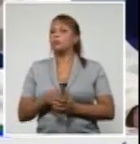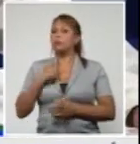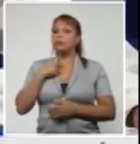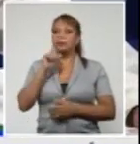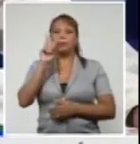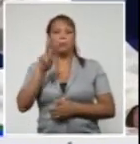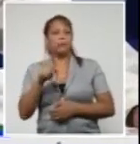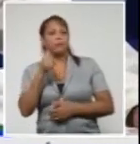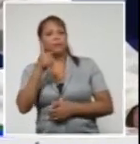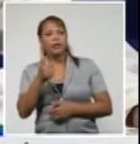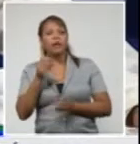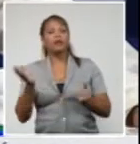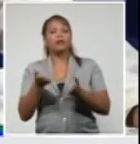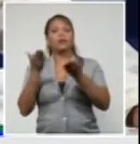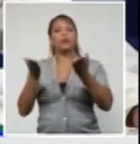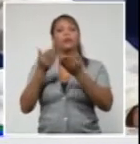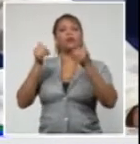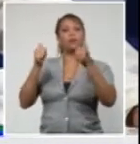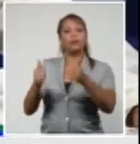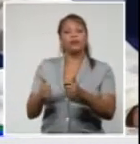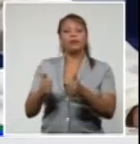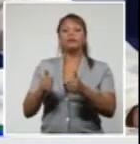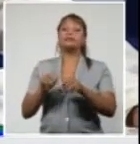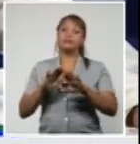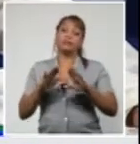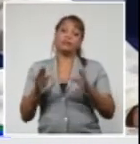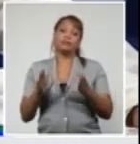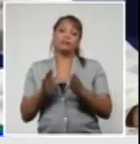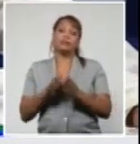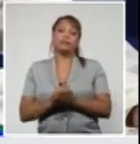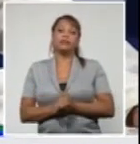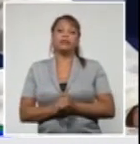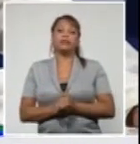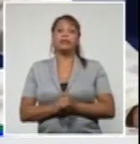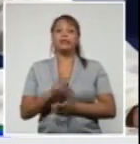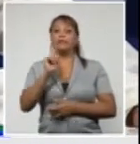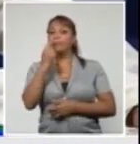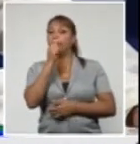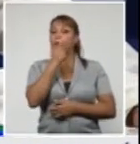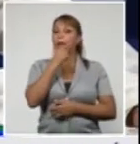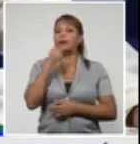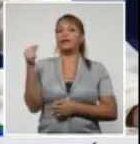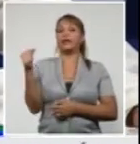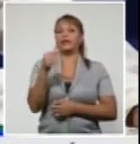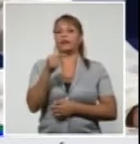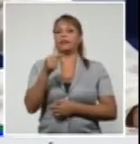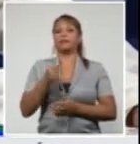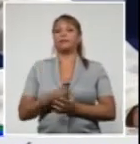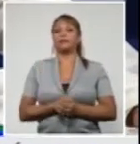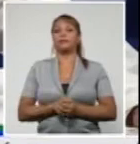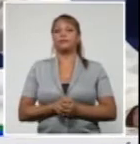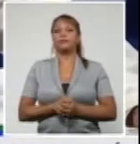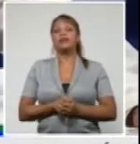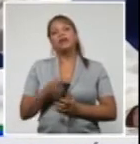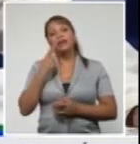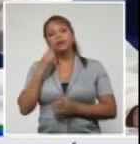Today, 2 patients continue to be in a critical state in hospital in Havana and Villa Clara.